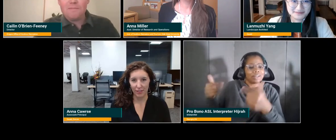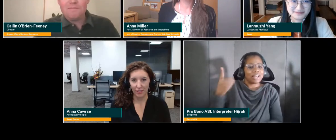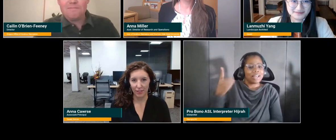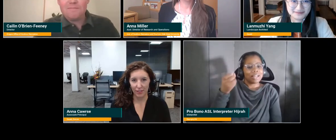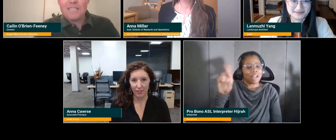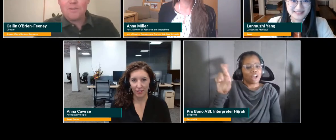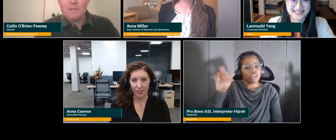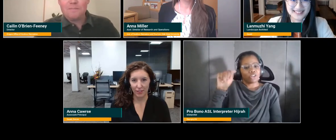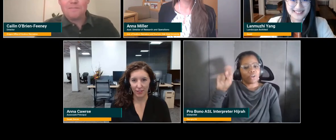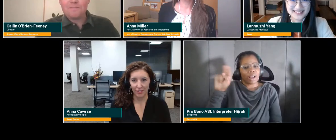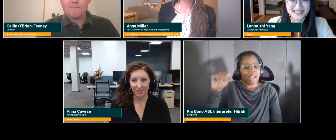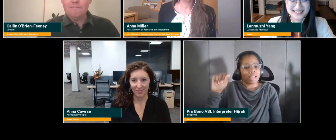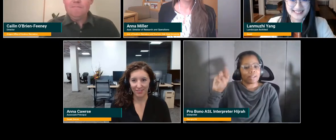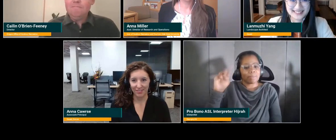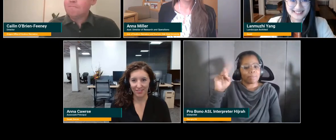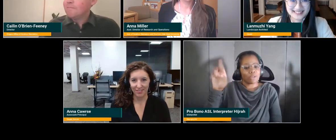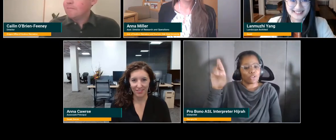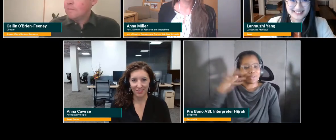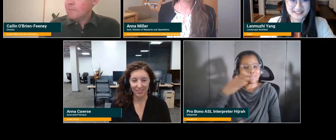Miller. Thanks, everyone.